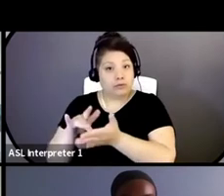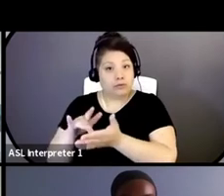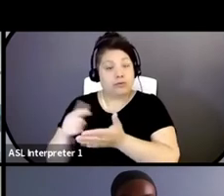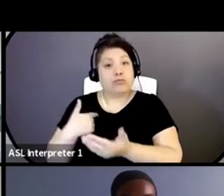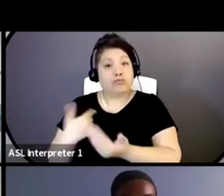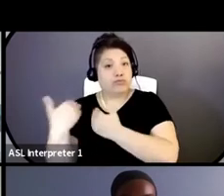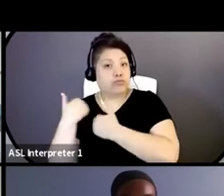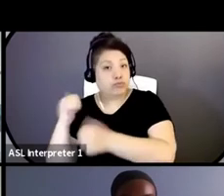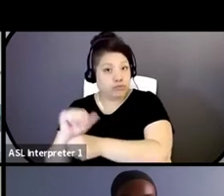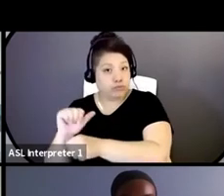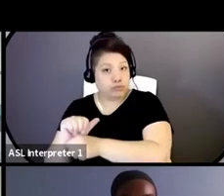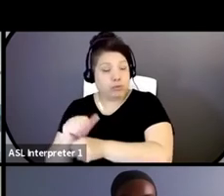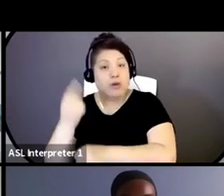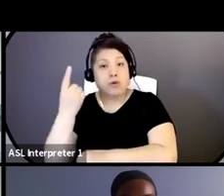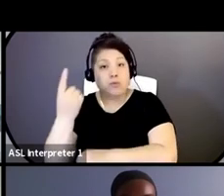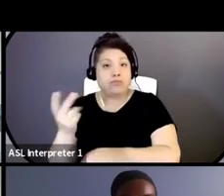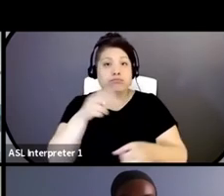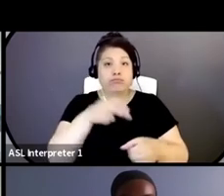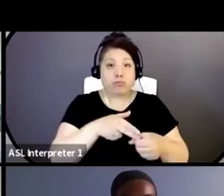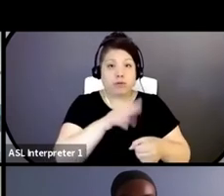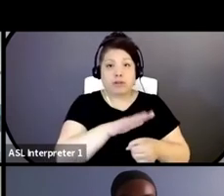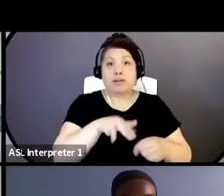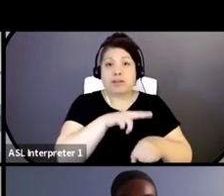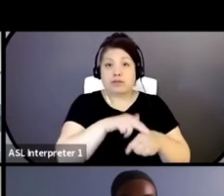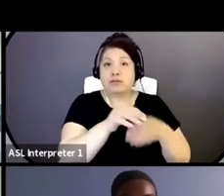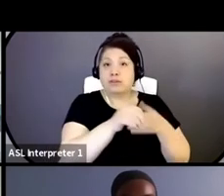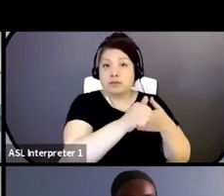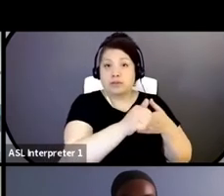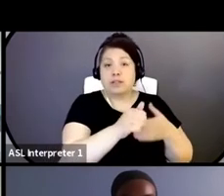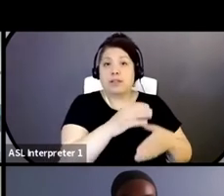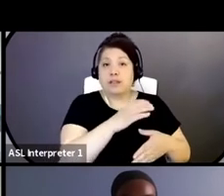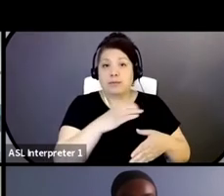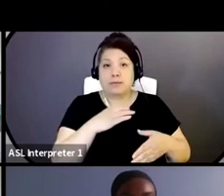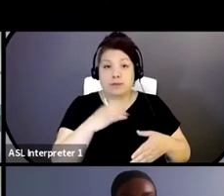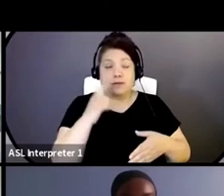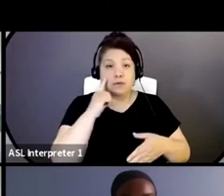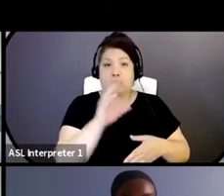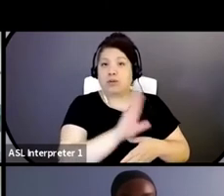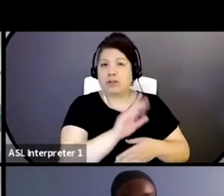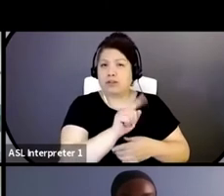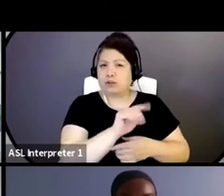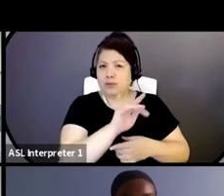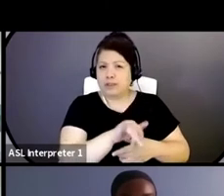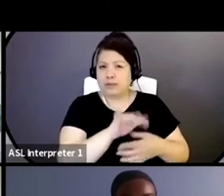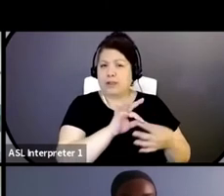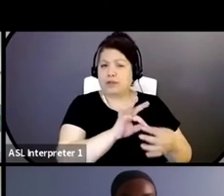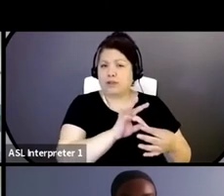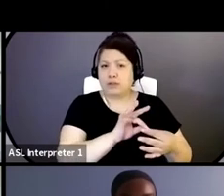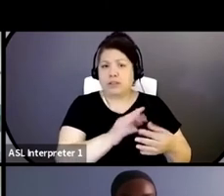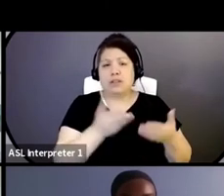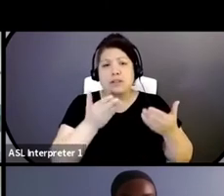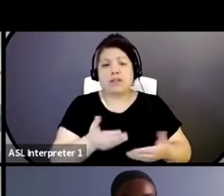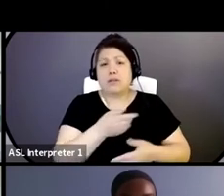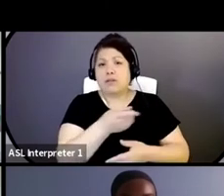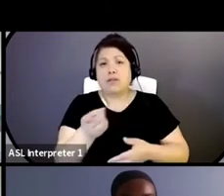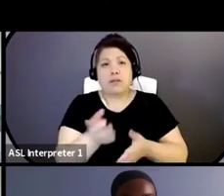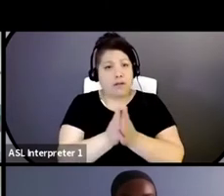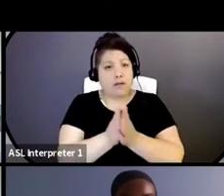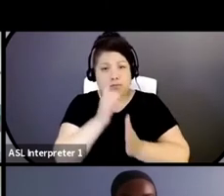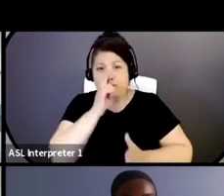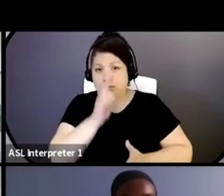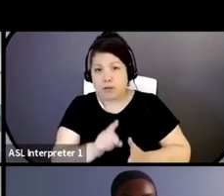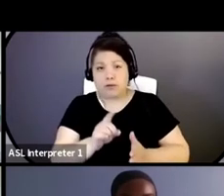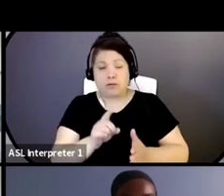and one of them is sitting on the National Steering Committee for Writing Relations. So today they've asked me to say a few